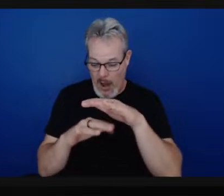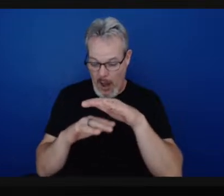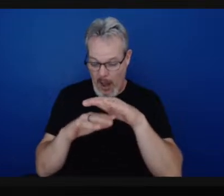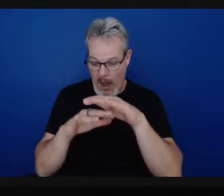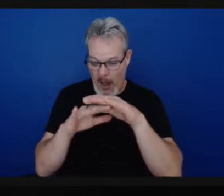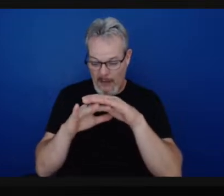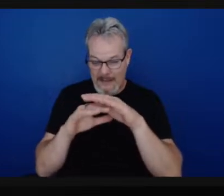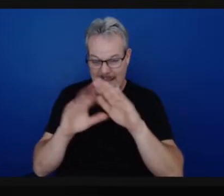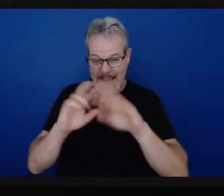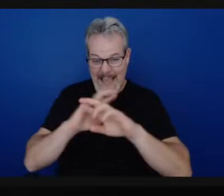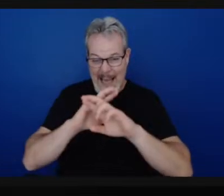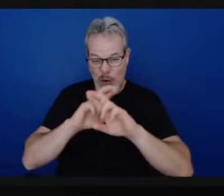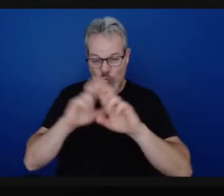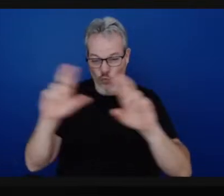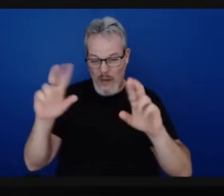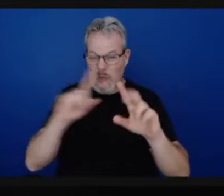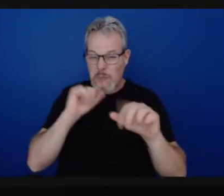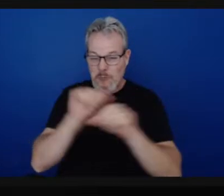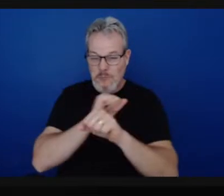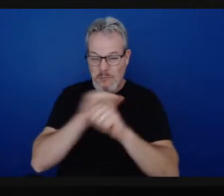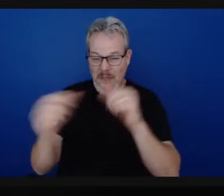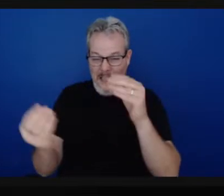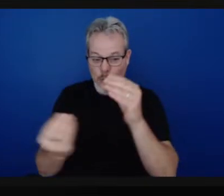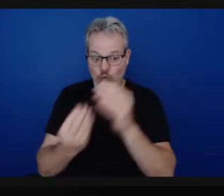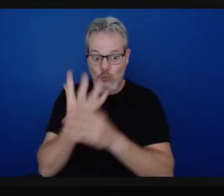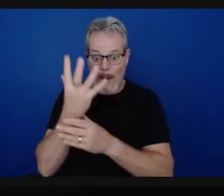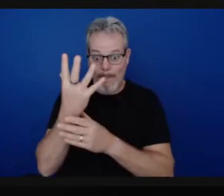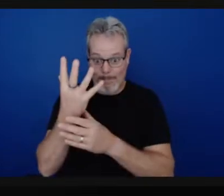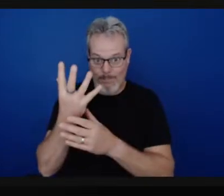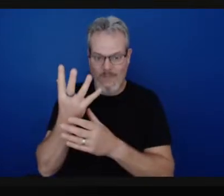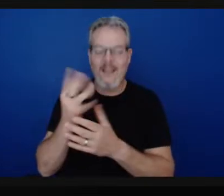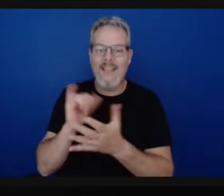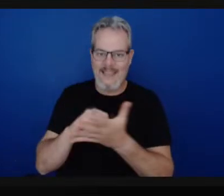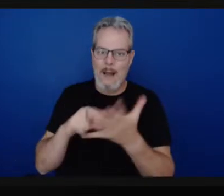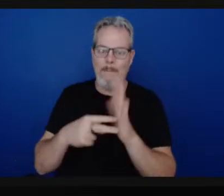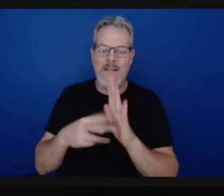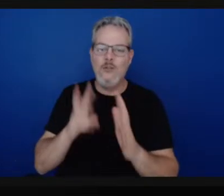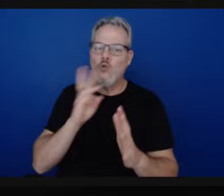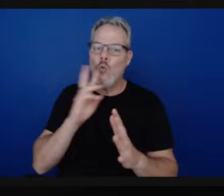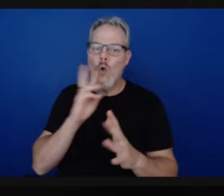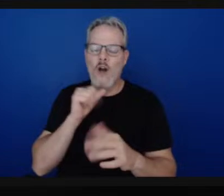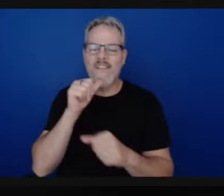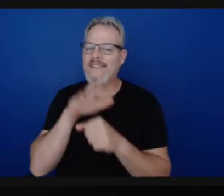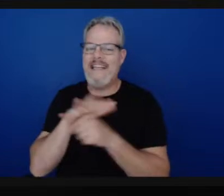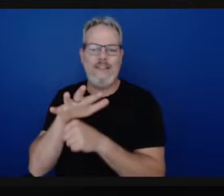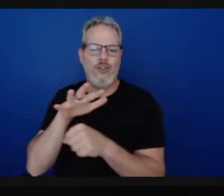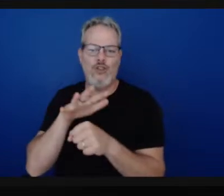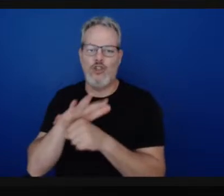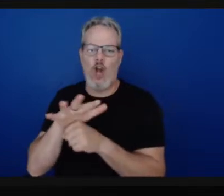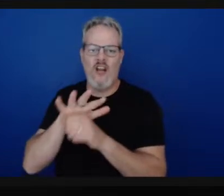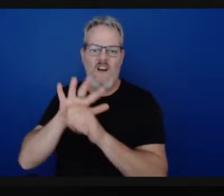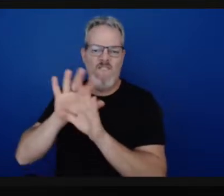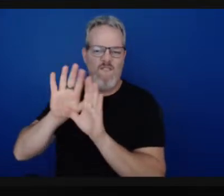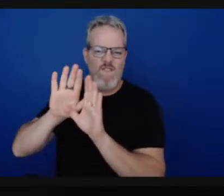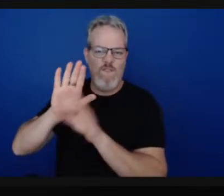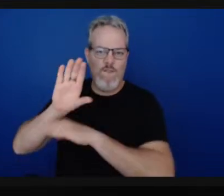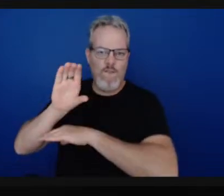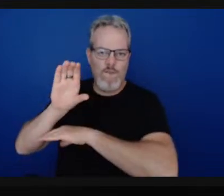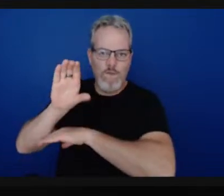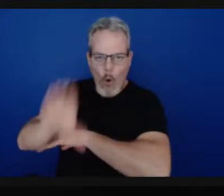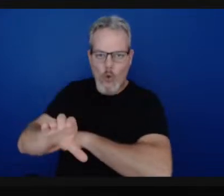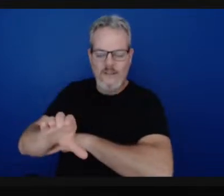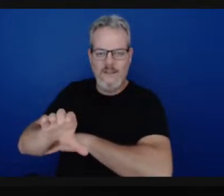erupt. And in that sense, the water is not enough force to make it erupt by